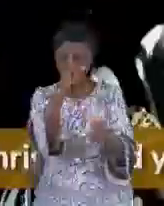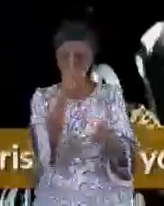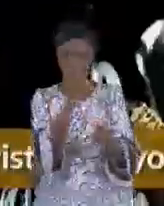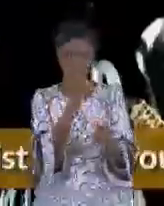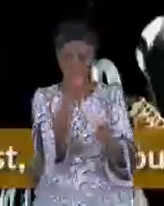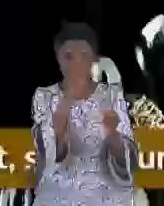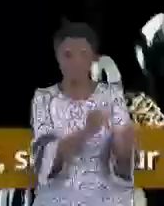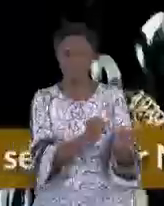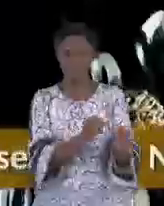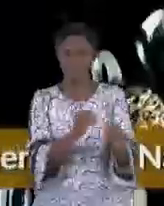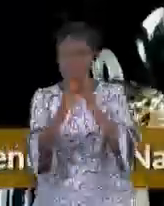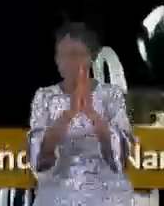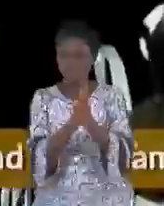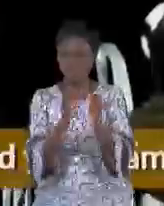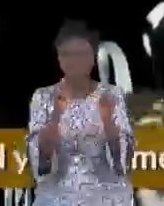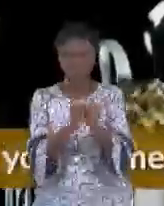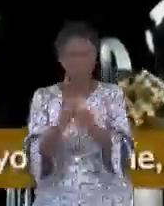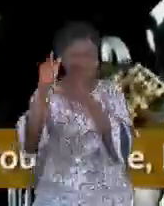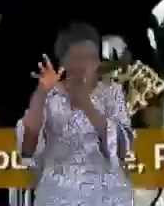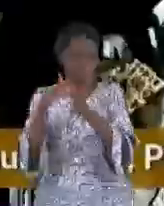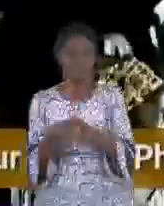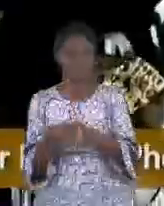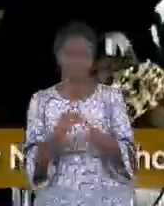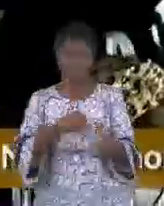you, whatever you are asked to do, do.